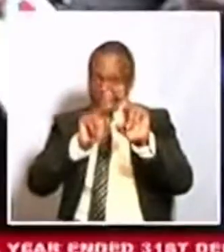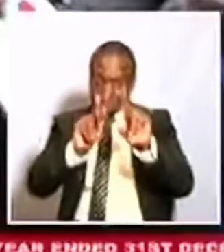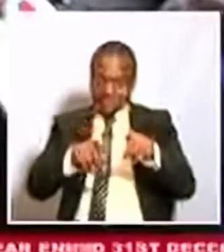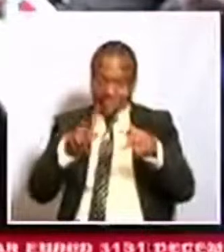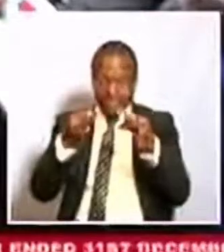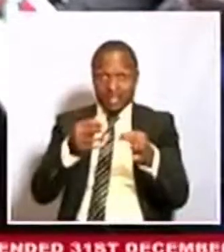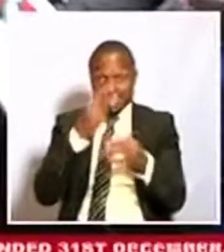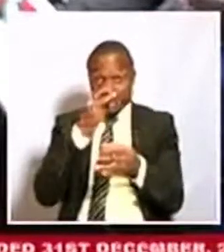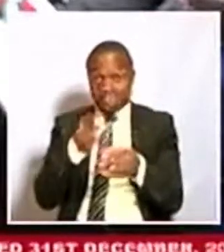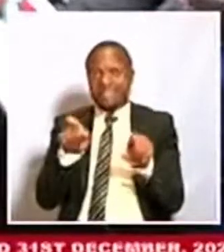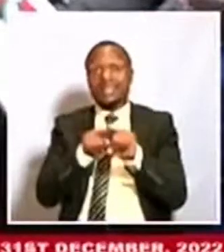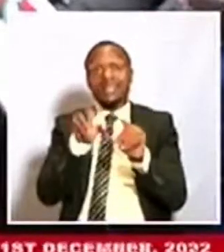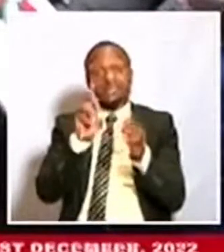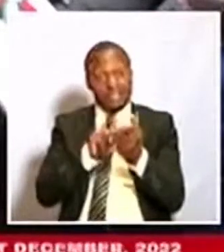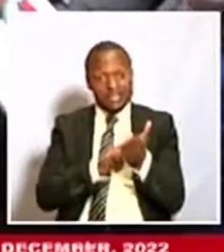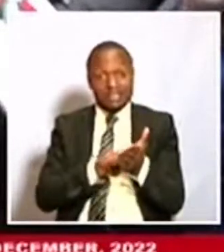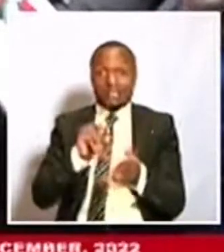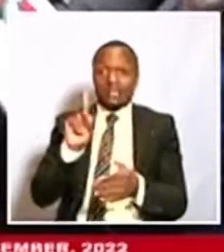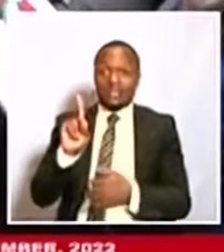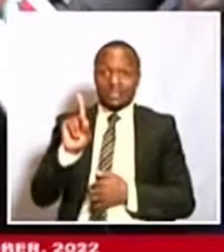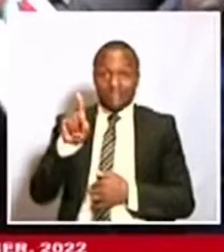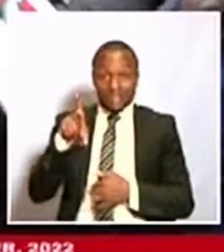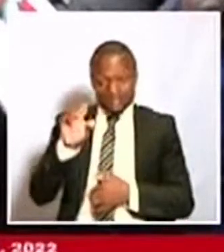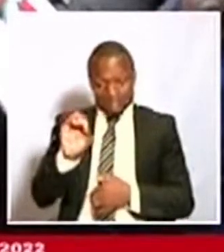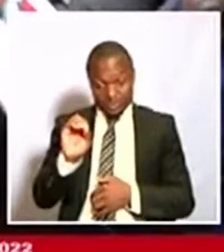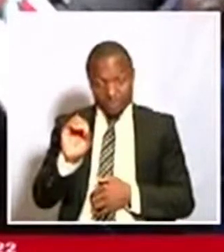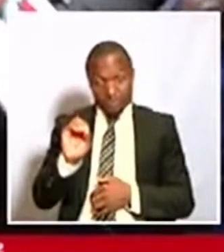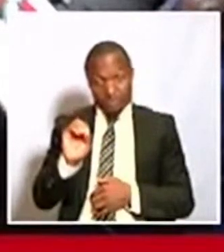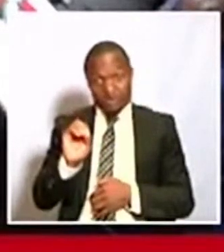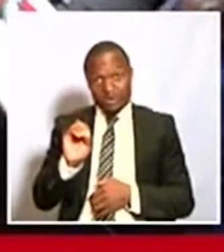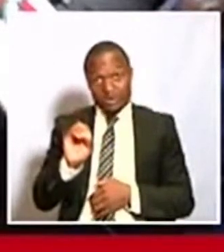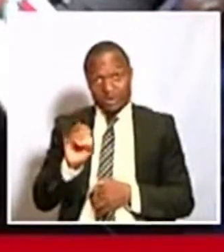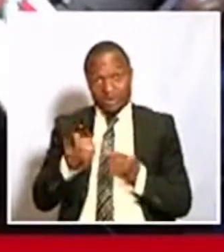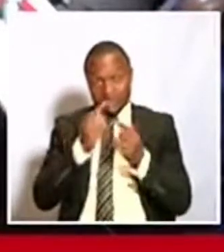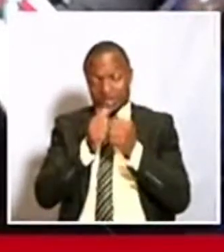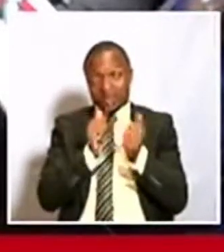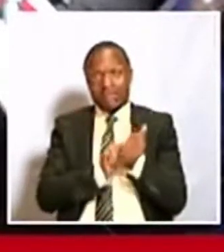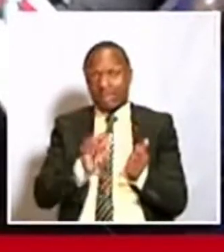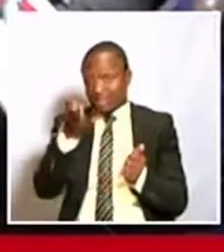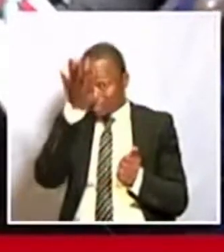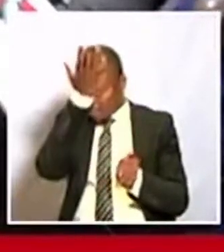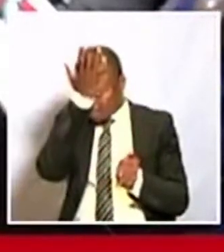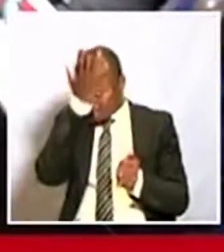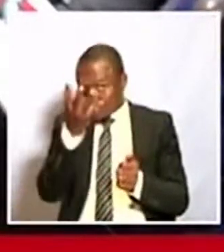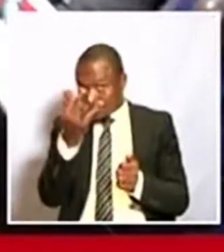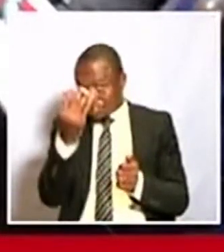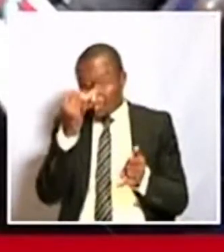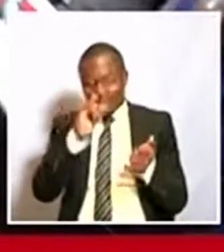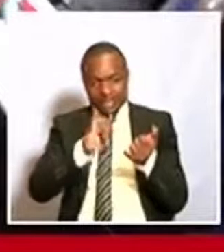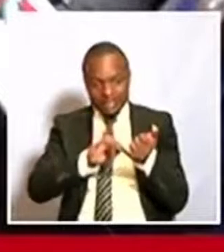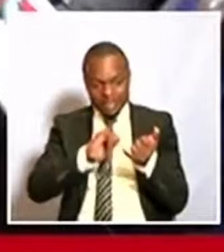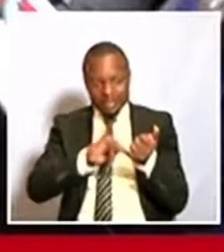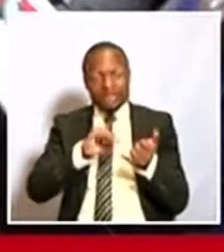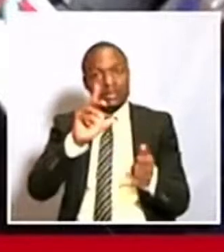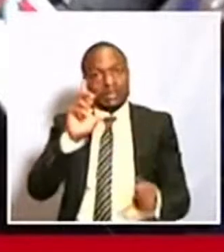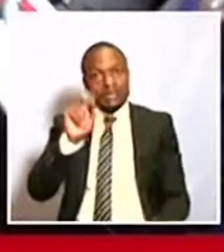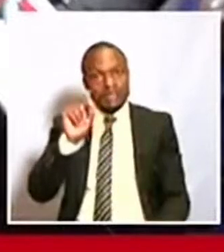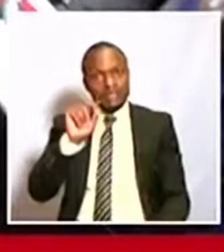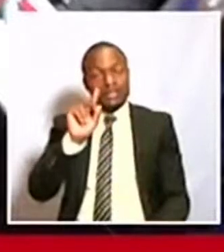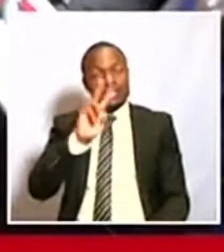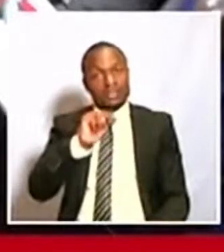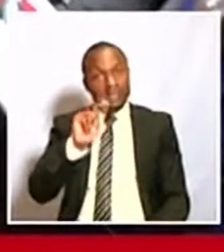If you look at the same report the DPO is referring us to, it's dated 14th September 2022, I